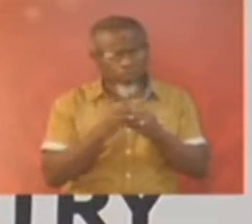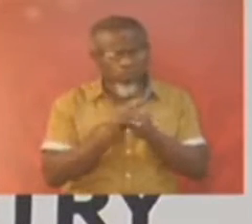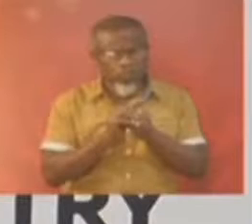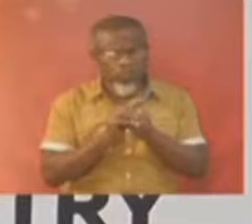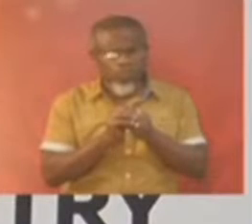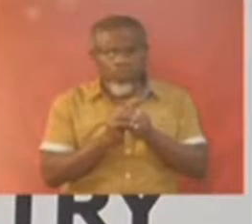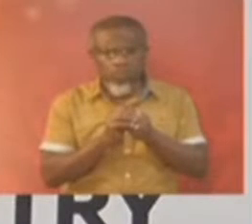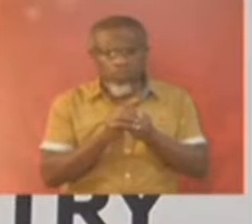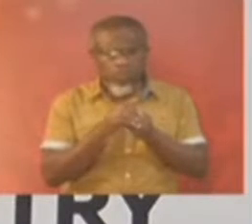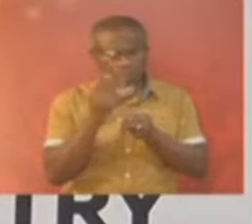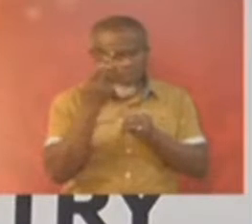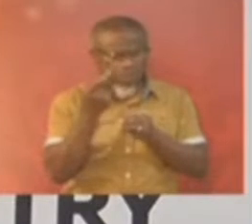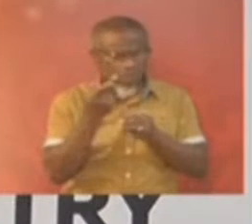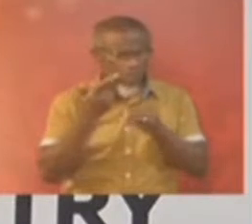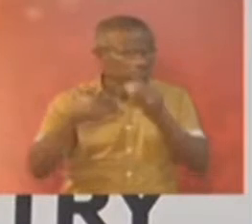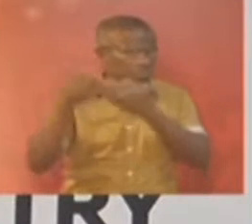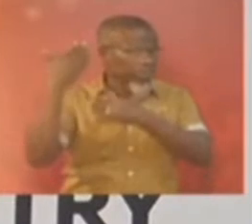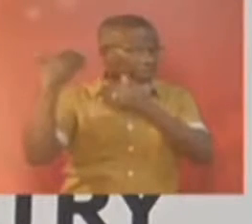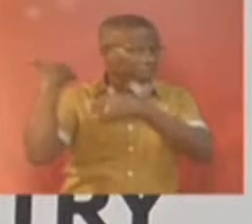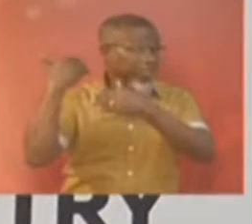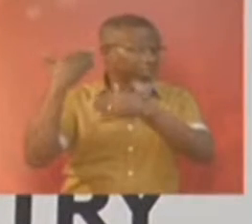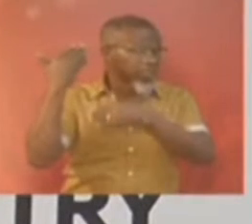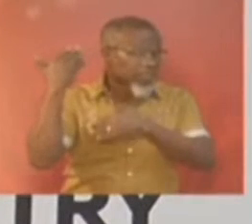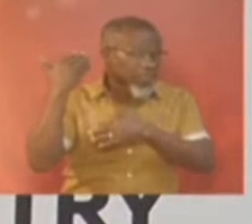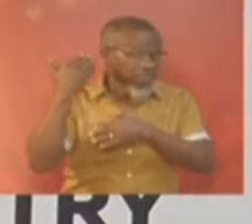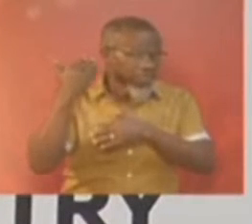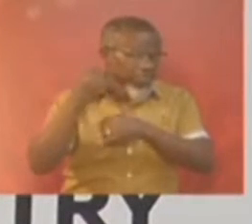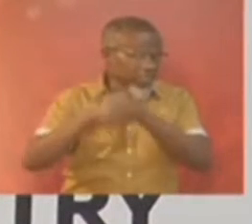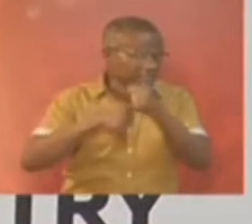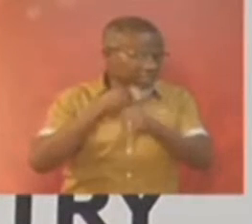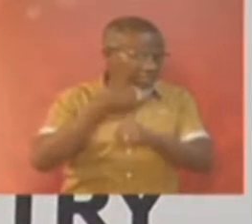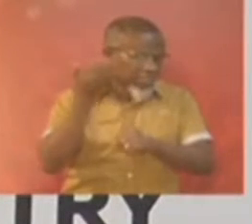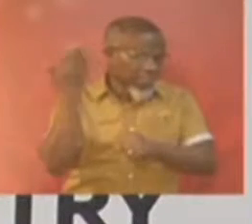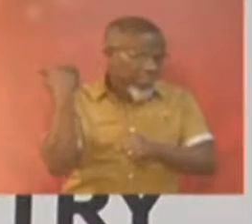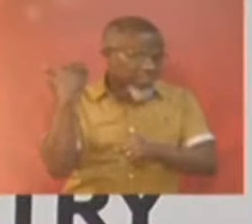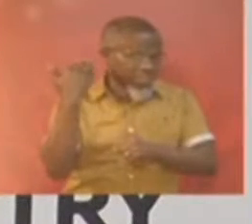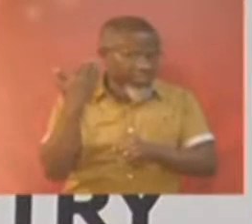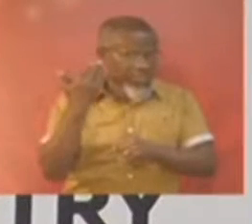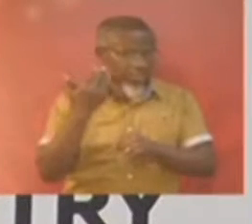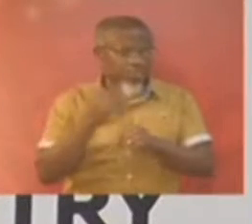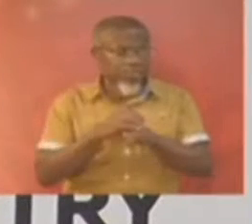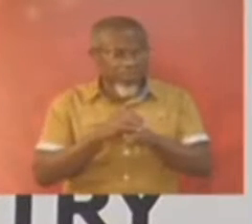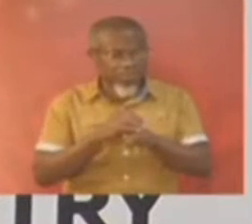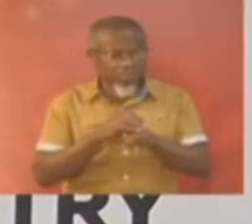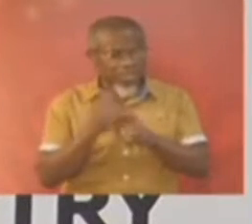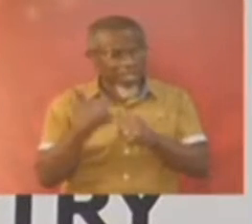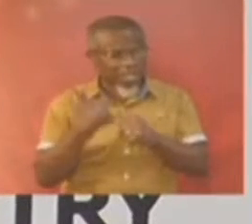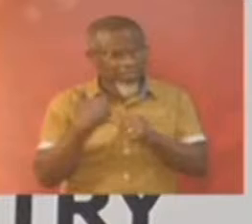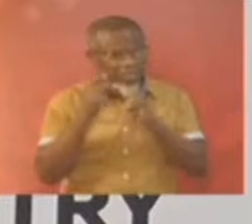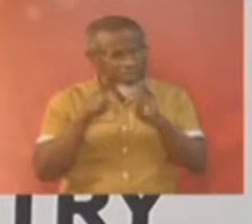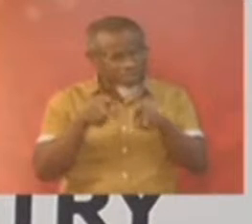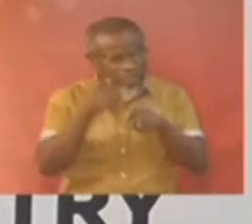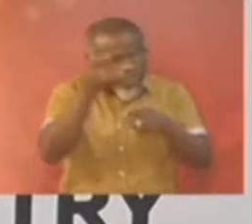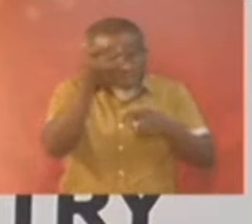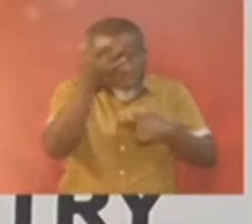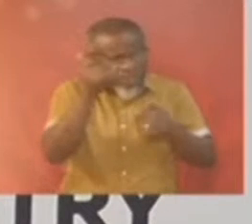last few years, last year we would have had just around 300 plus cases of suspected cases of dengue. So for this year, we have had the lowest number